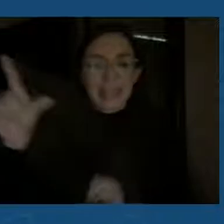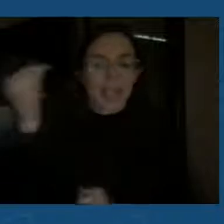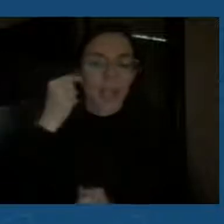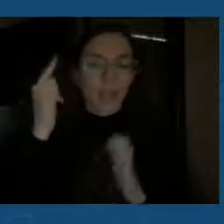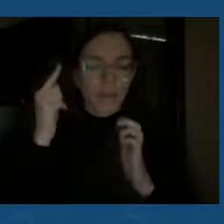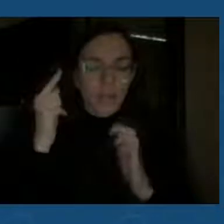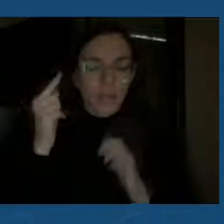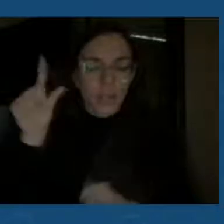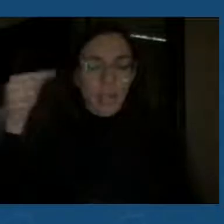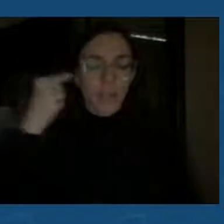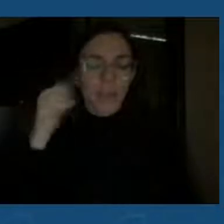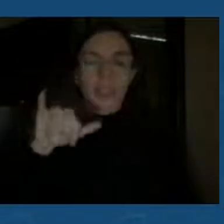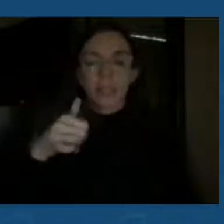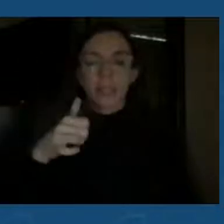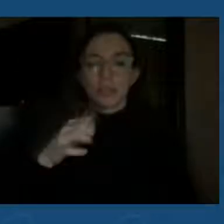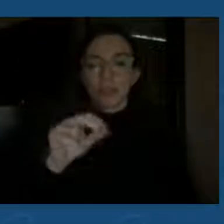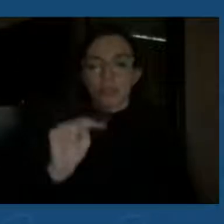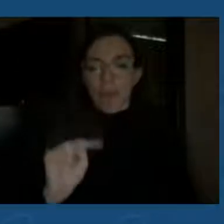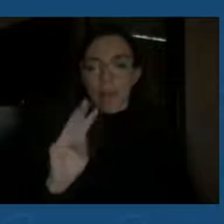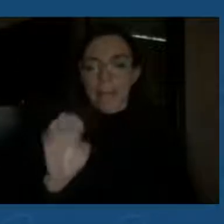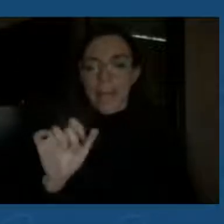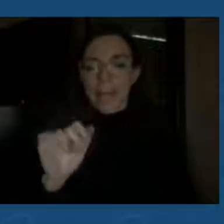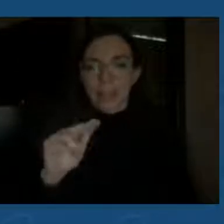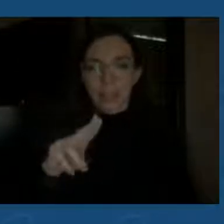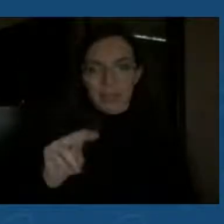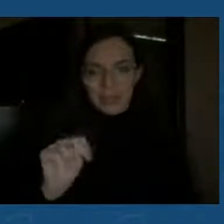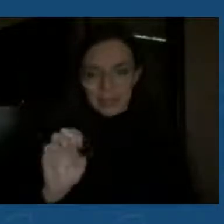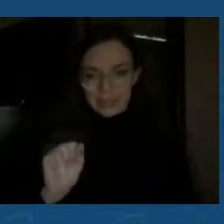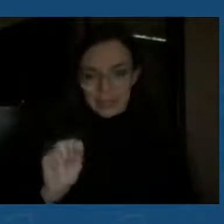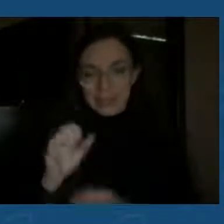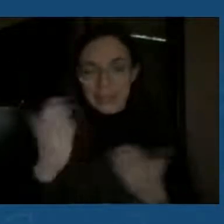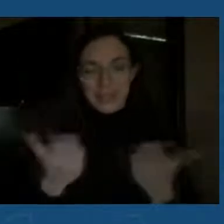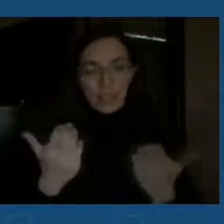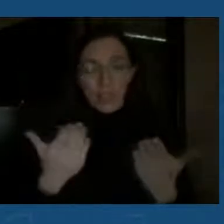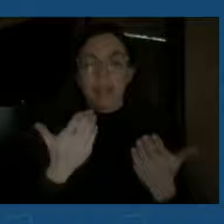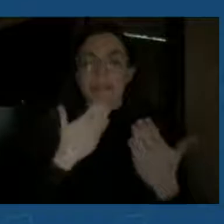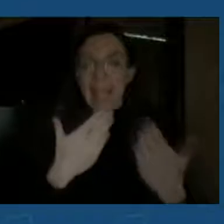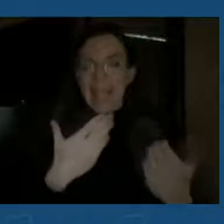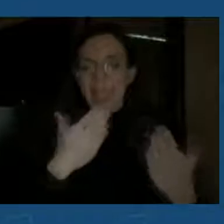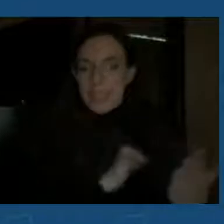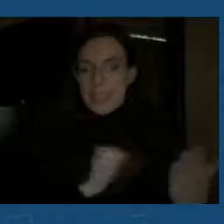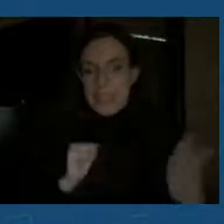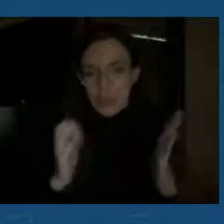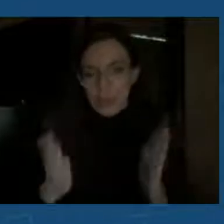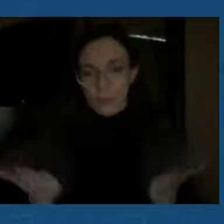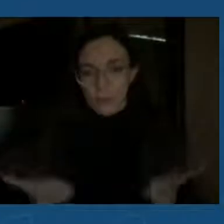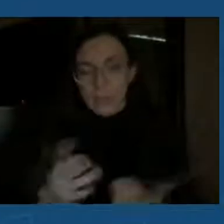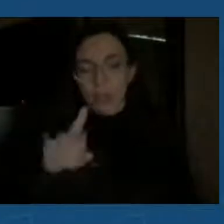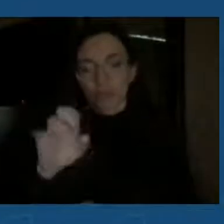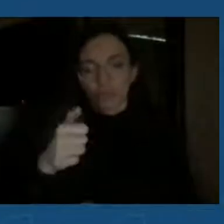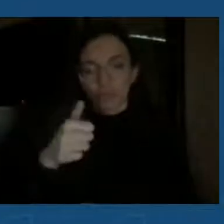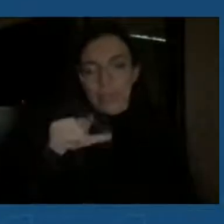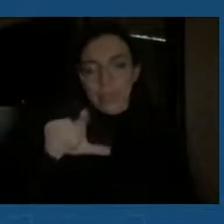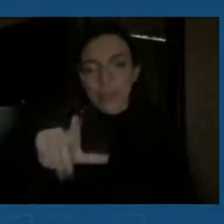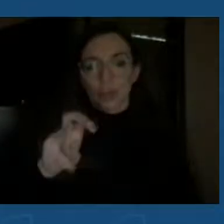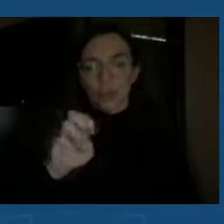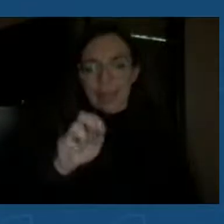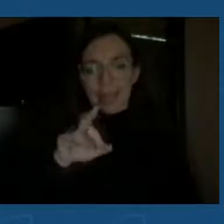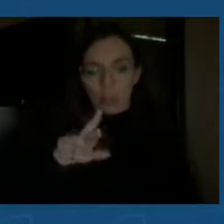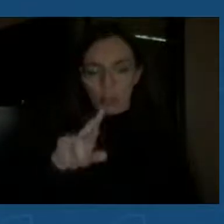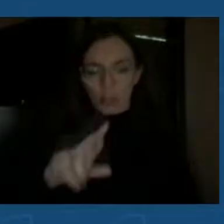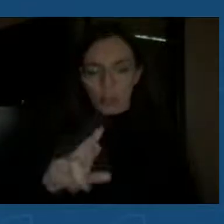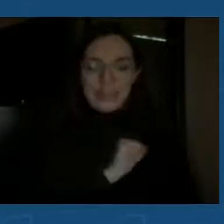John Mannion is here. I see that he has joined us. Thank you, Senator, for being here. Rachel May, our Senator, we've been through a lot together during